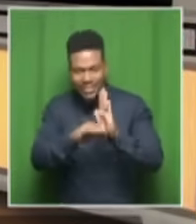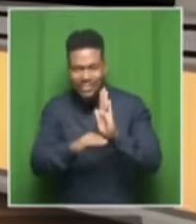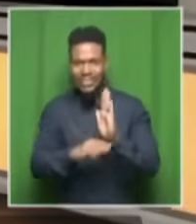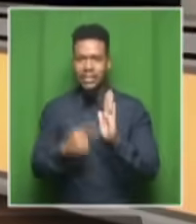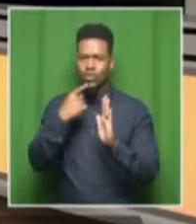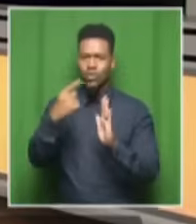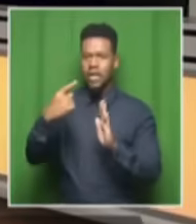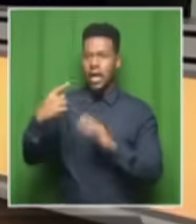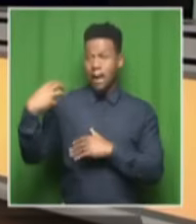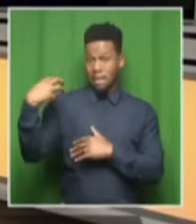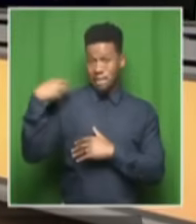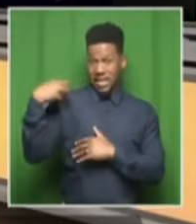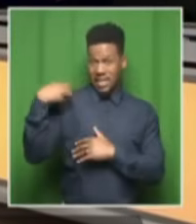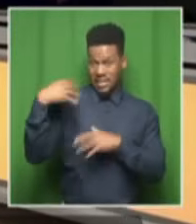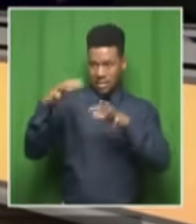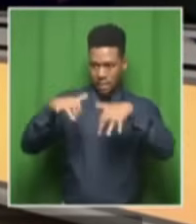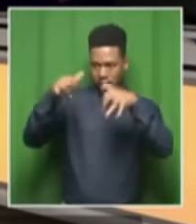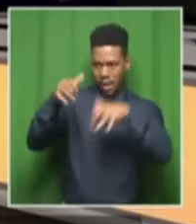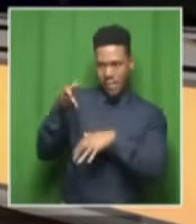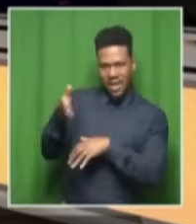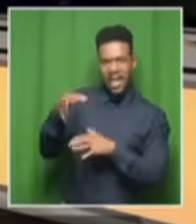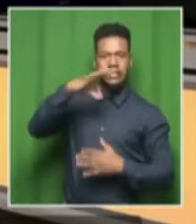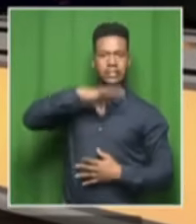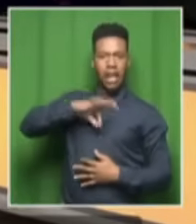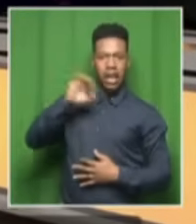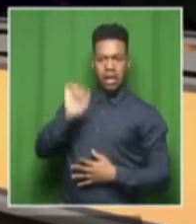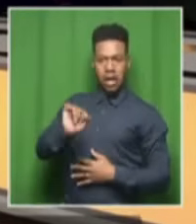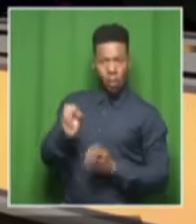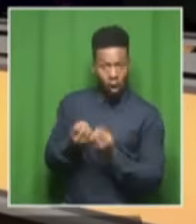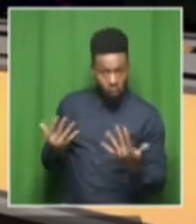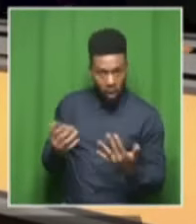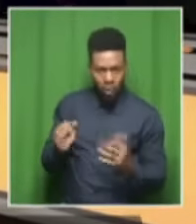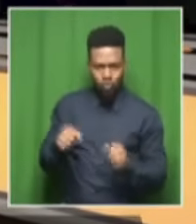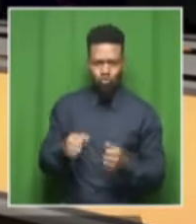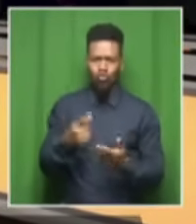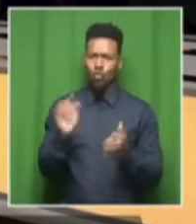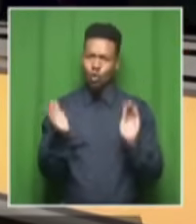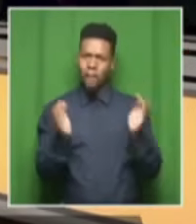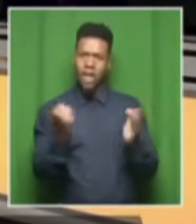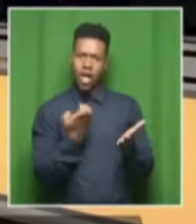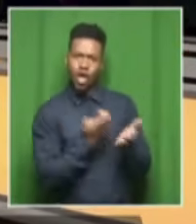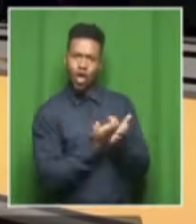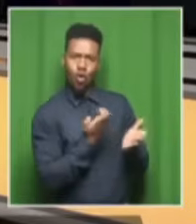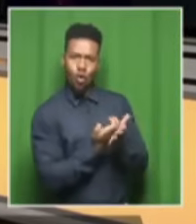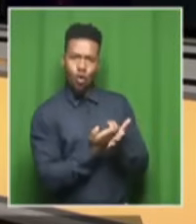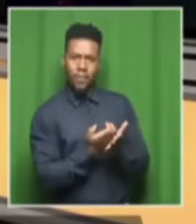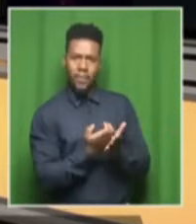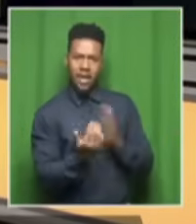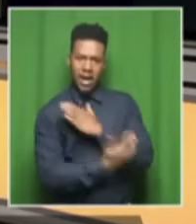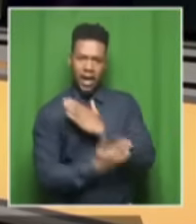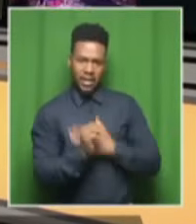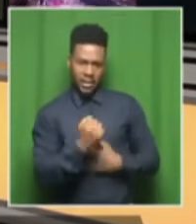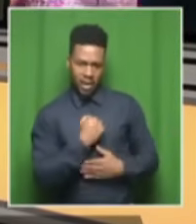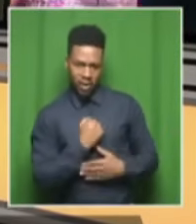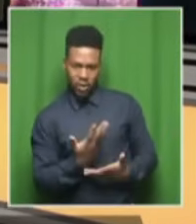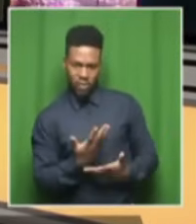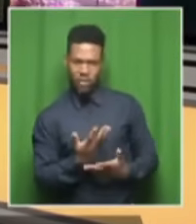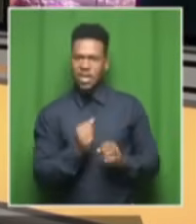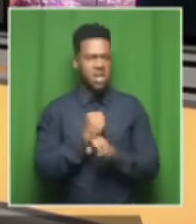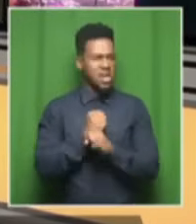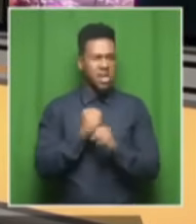earn in comparison to the economy of the country. You then compared our size of our economy to